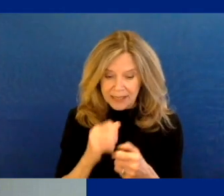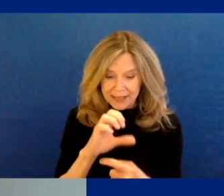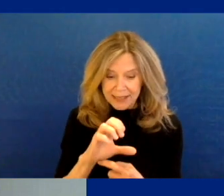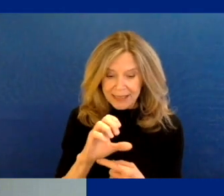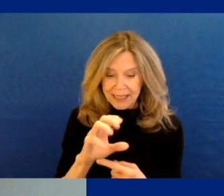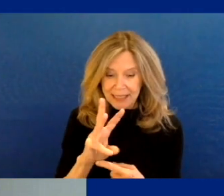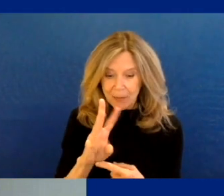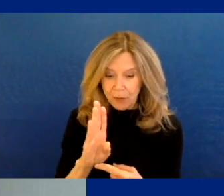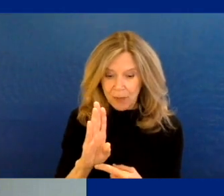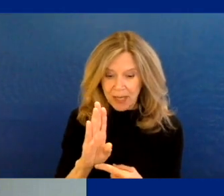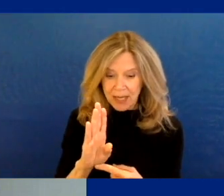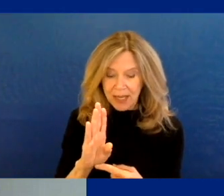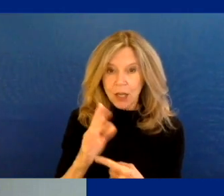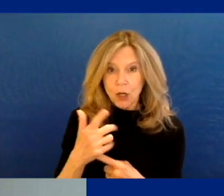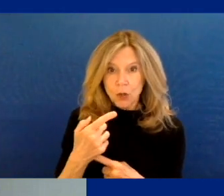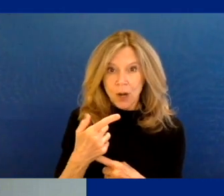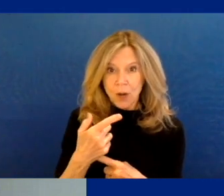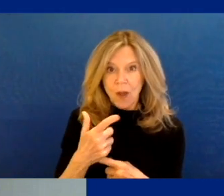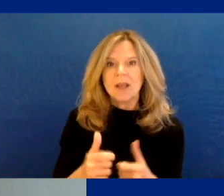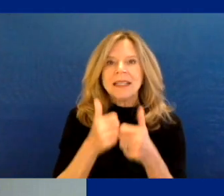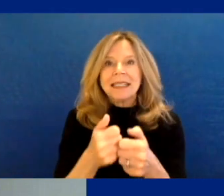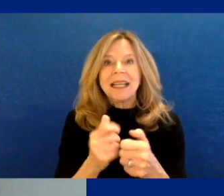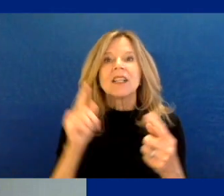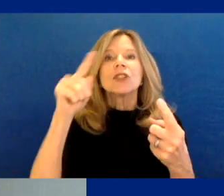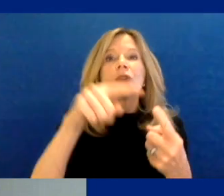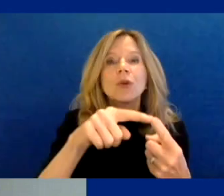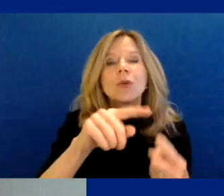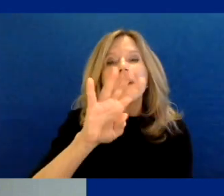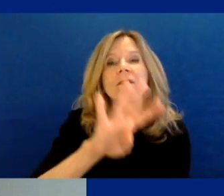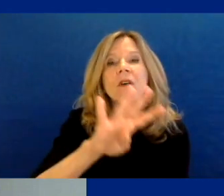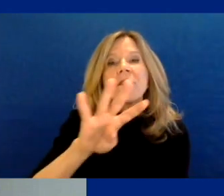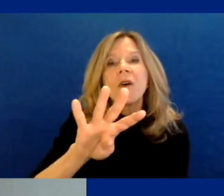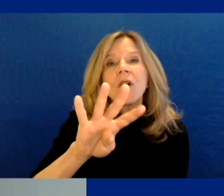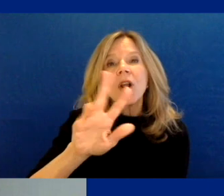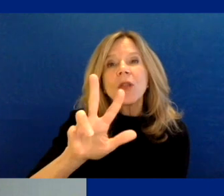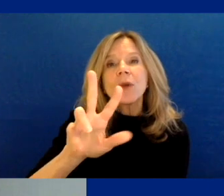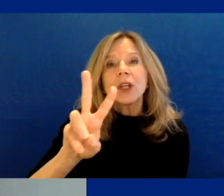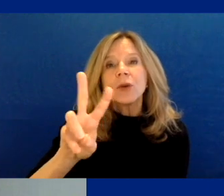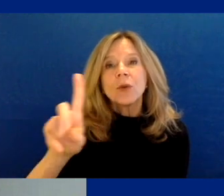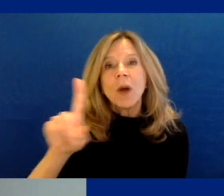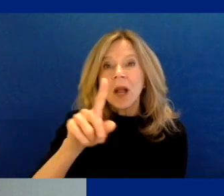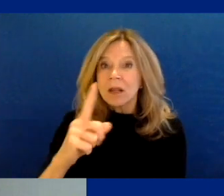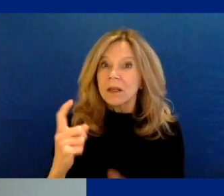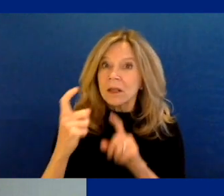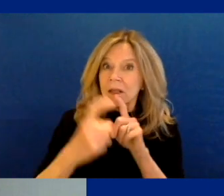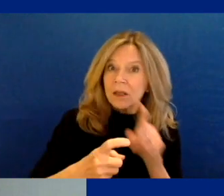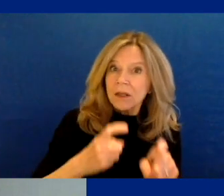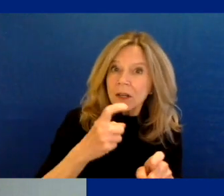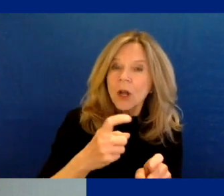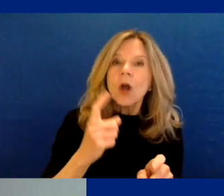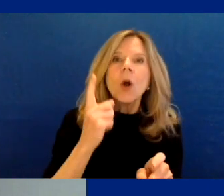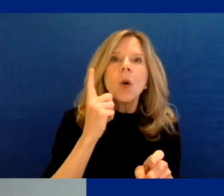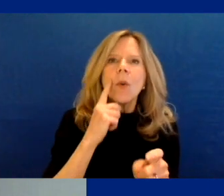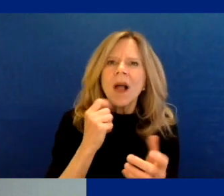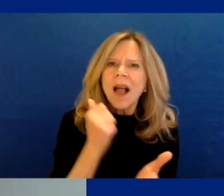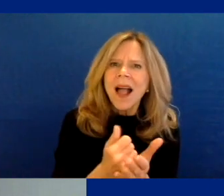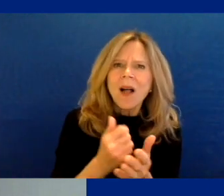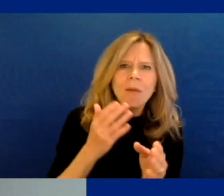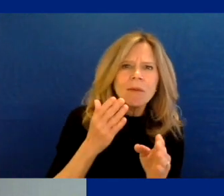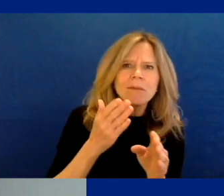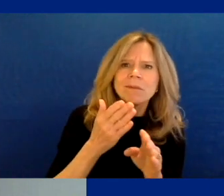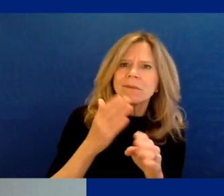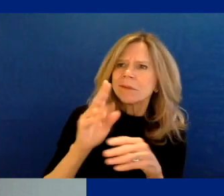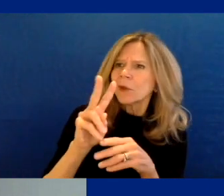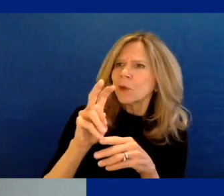CWB21 to 44321. Your dollars will help over 200 grantee partners in New York City